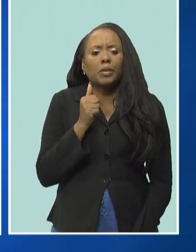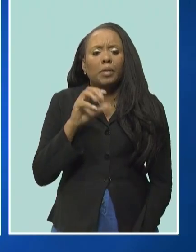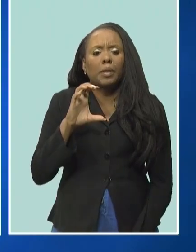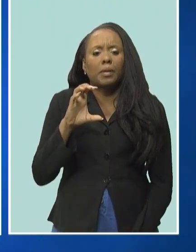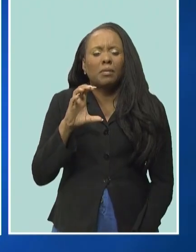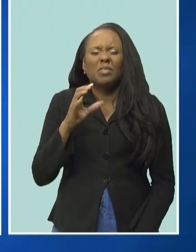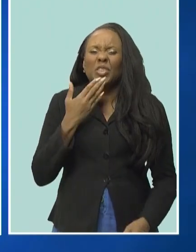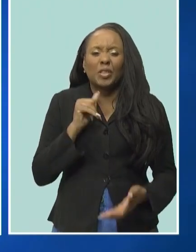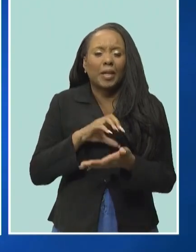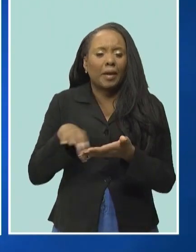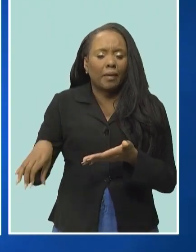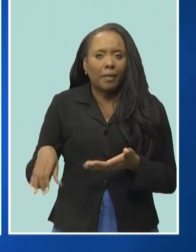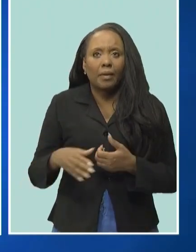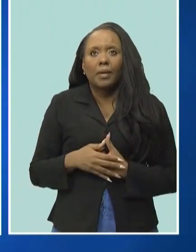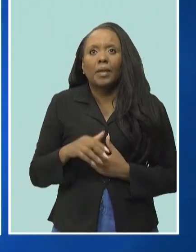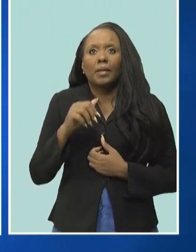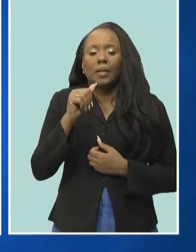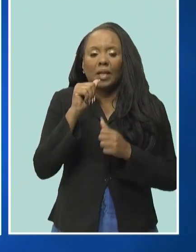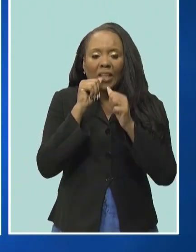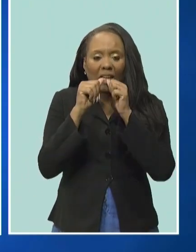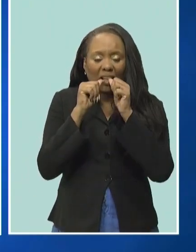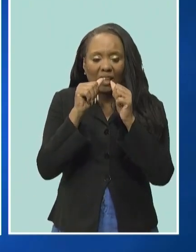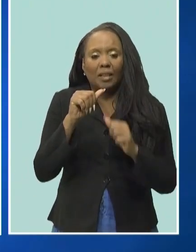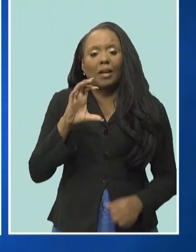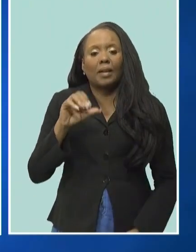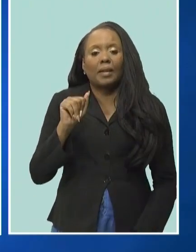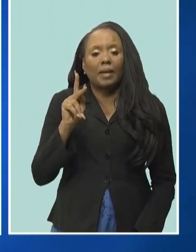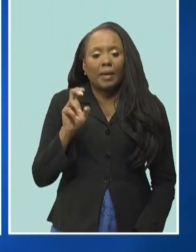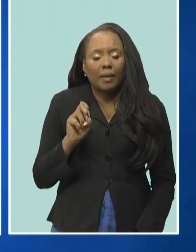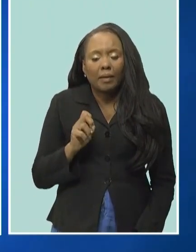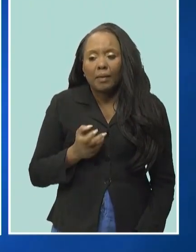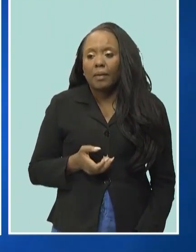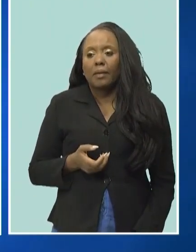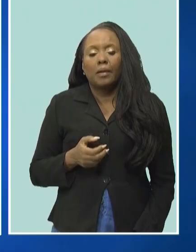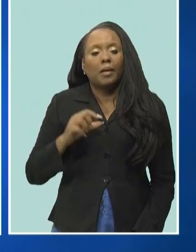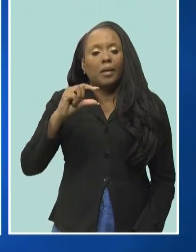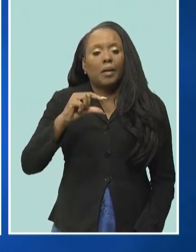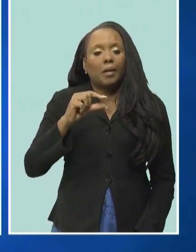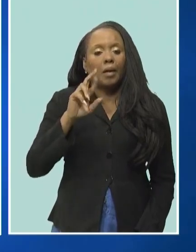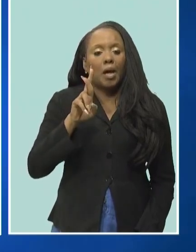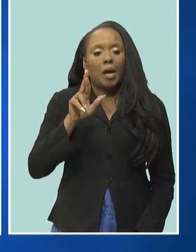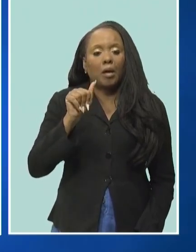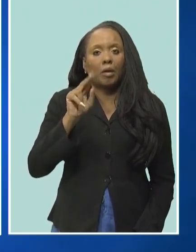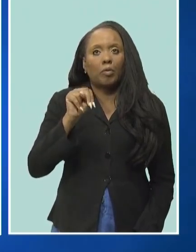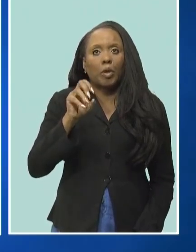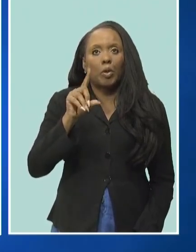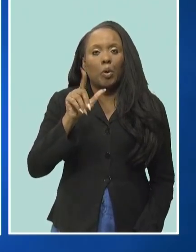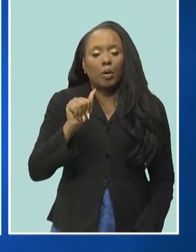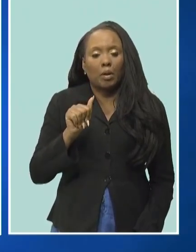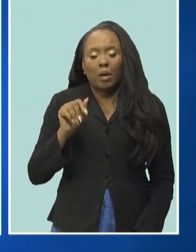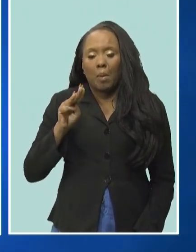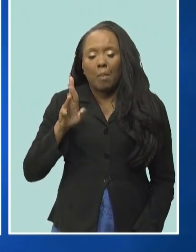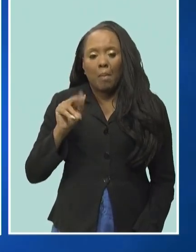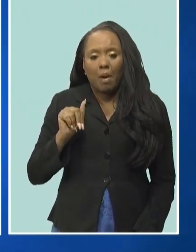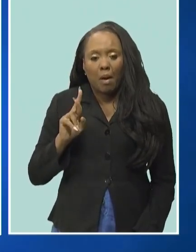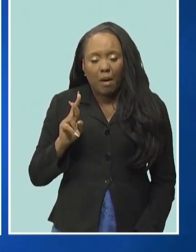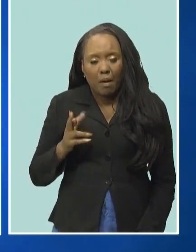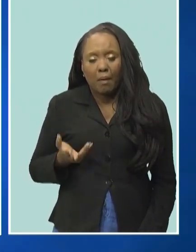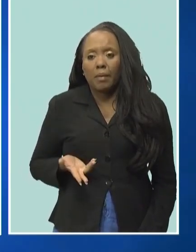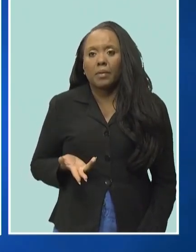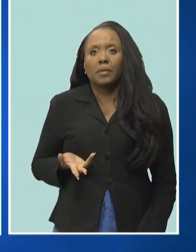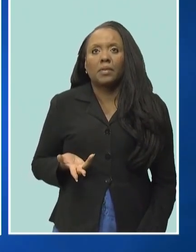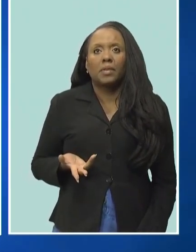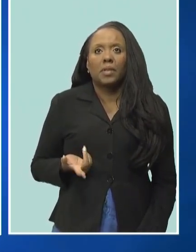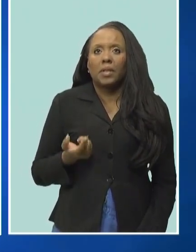which is sugar cake, nut cake, granola bars, cakes, all kind of things. That was my beginning. Tracia